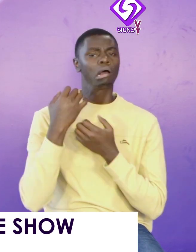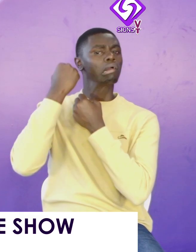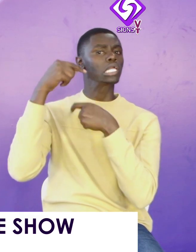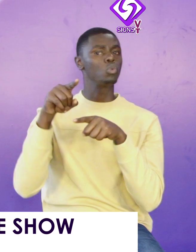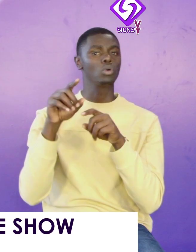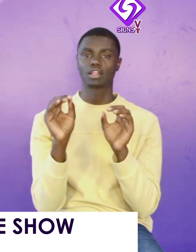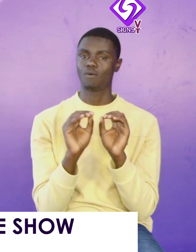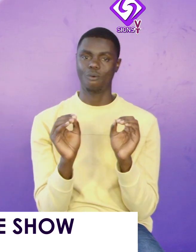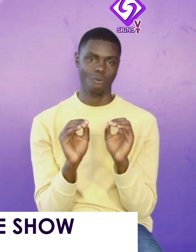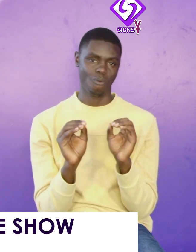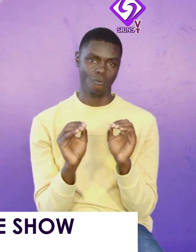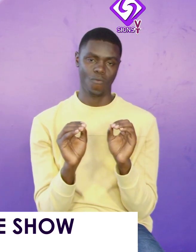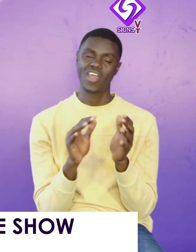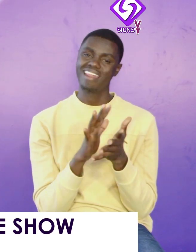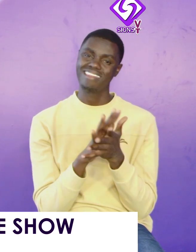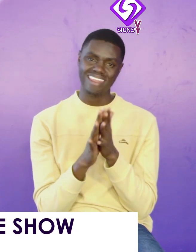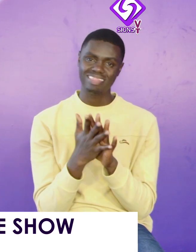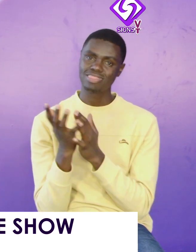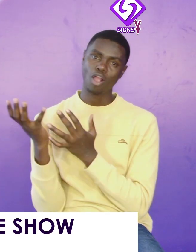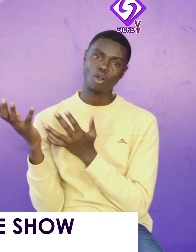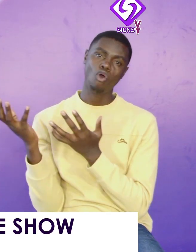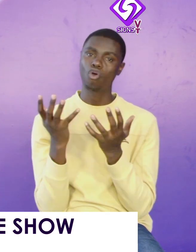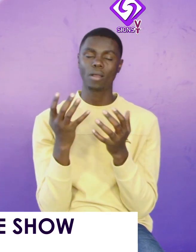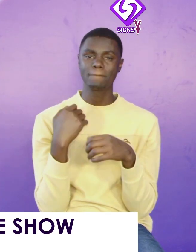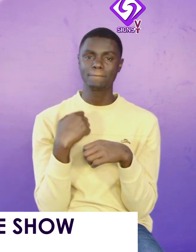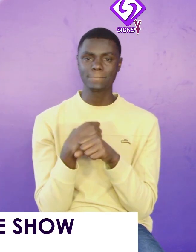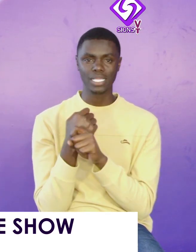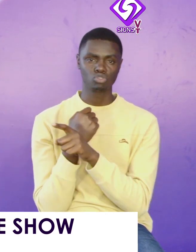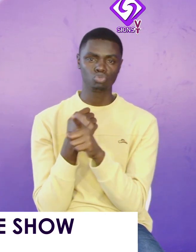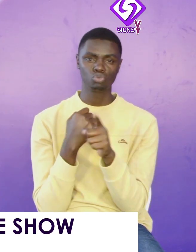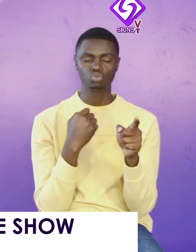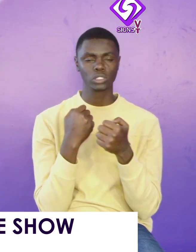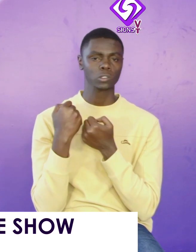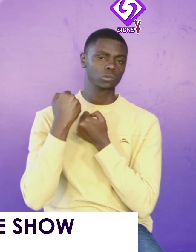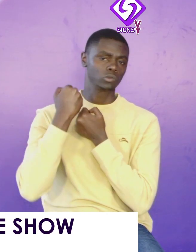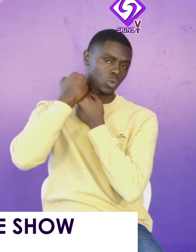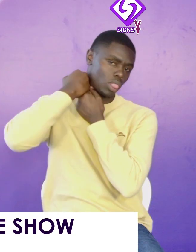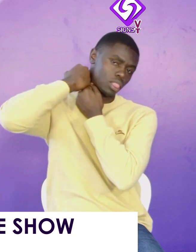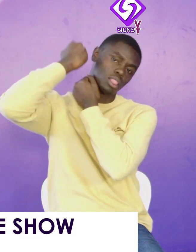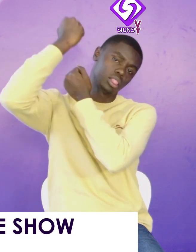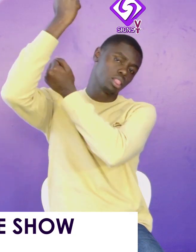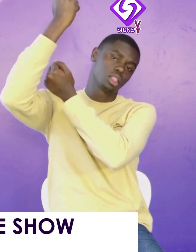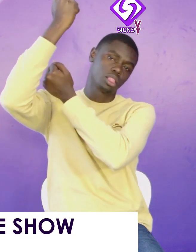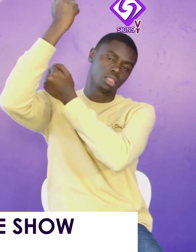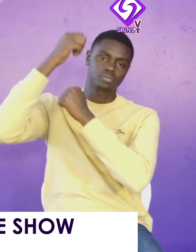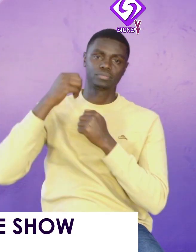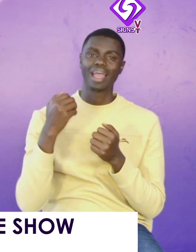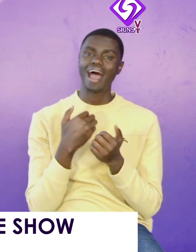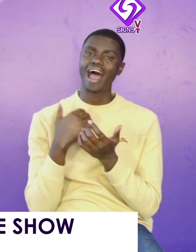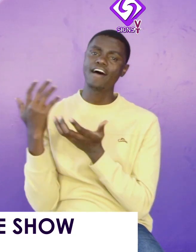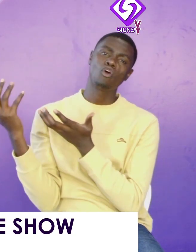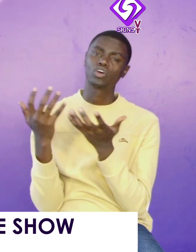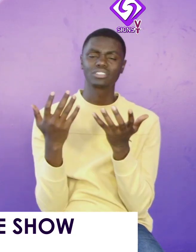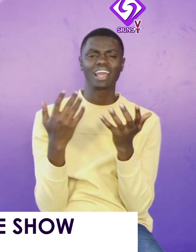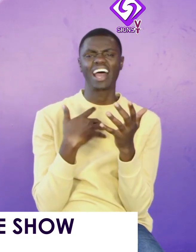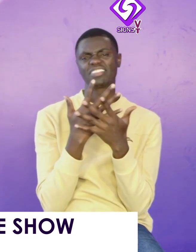be that nothing causes you to take your own life. Because there are causes. Of course, there